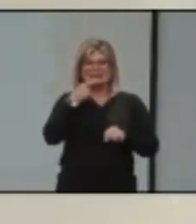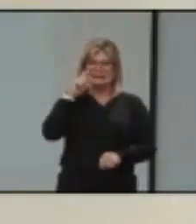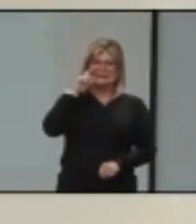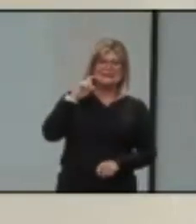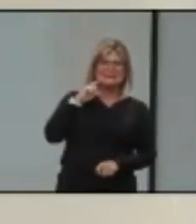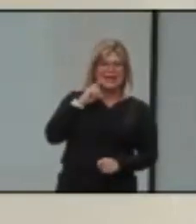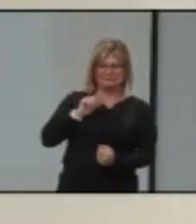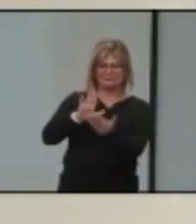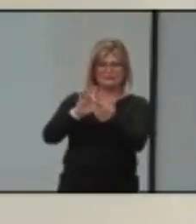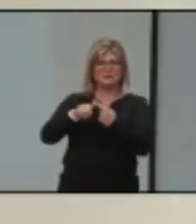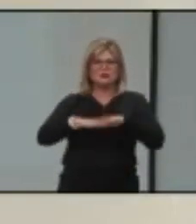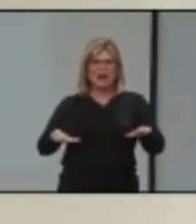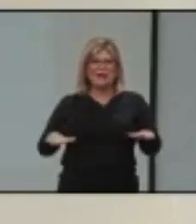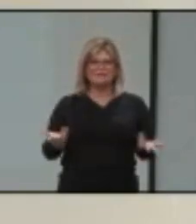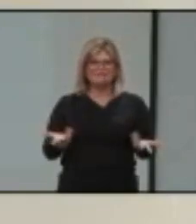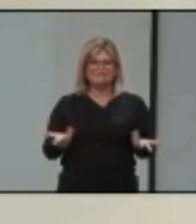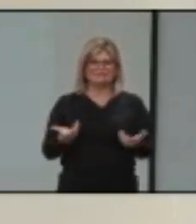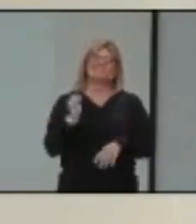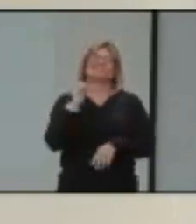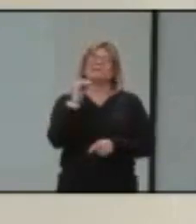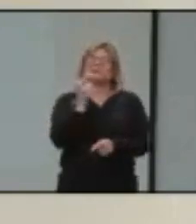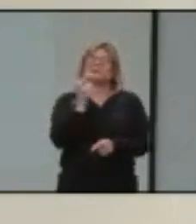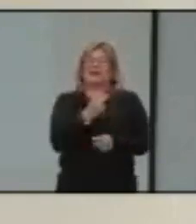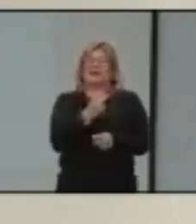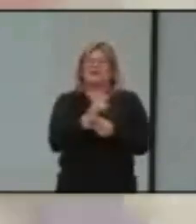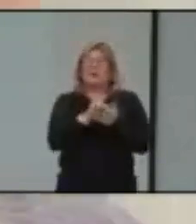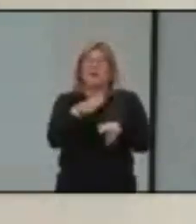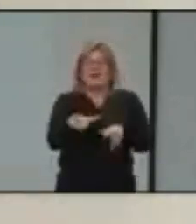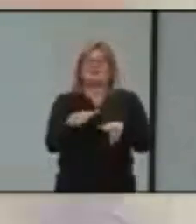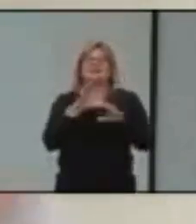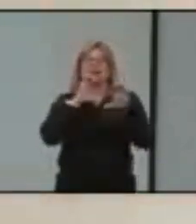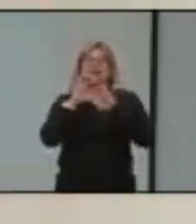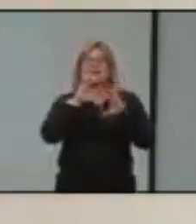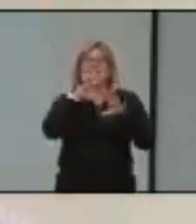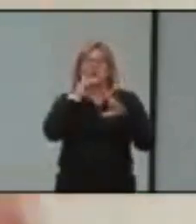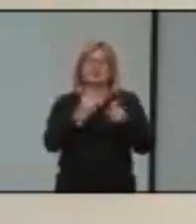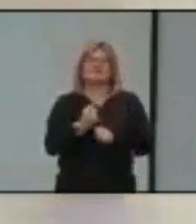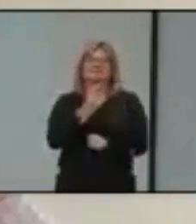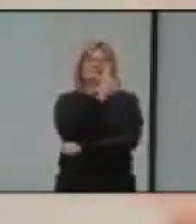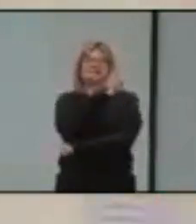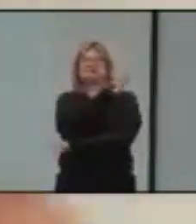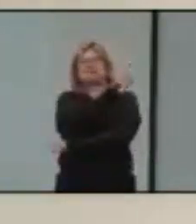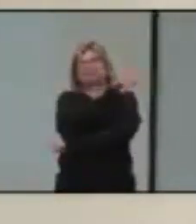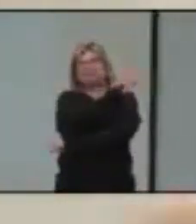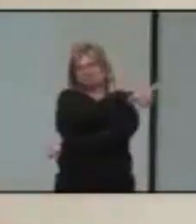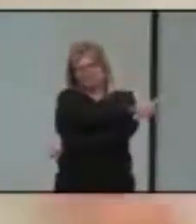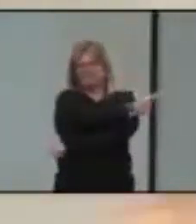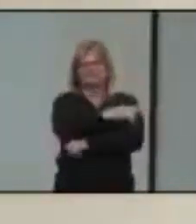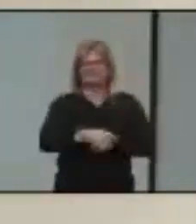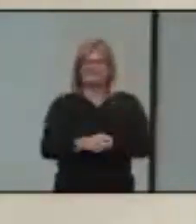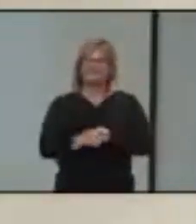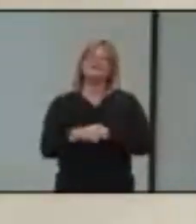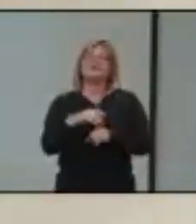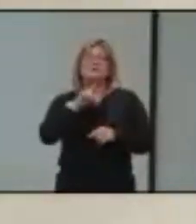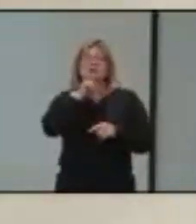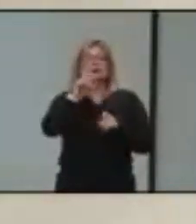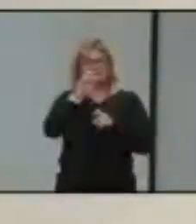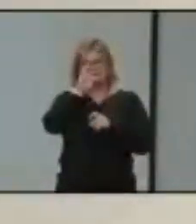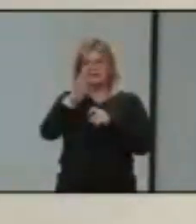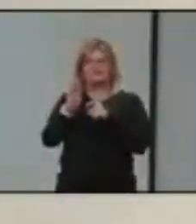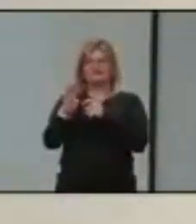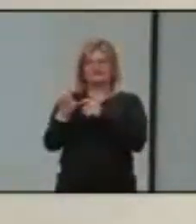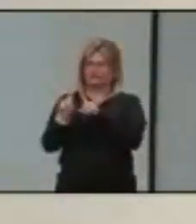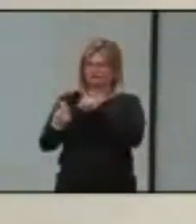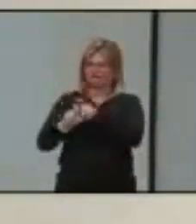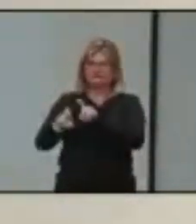sexually to a kid, right? And so this conversation was going way over there when it should have been going this